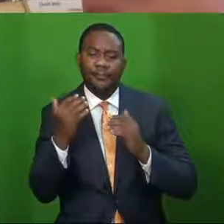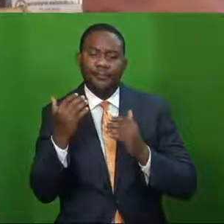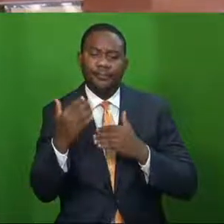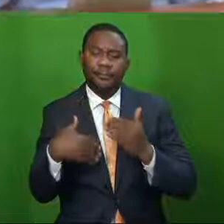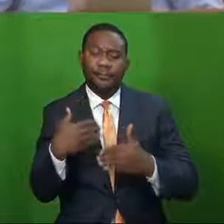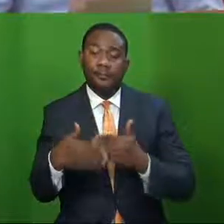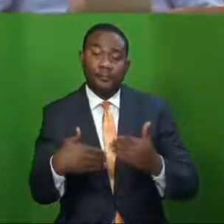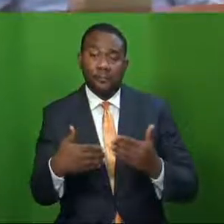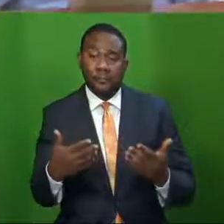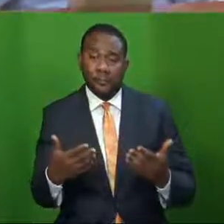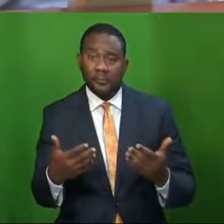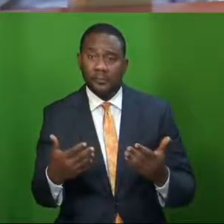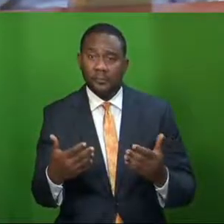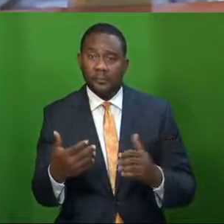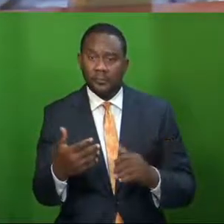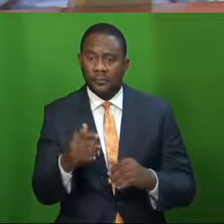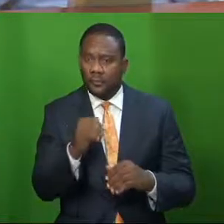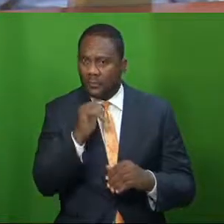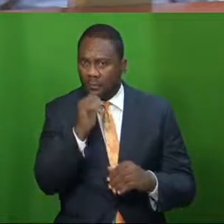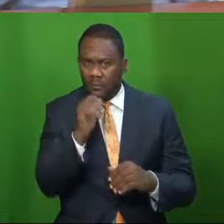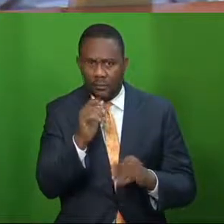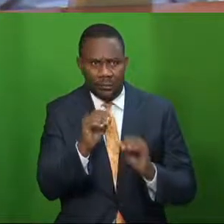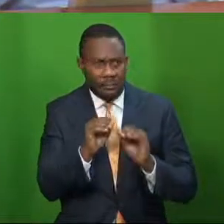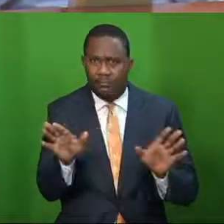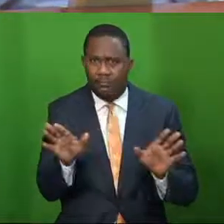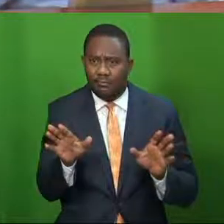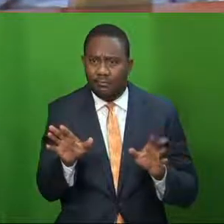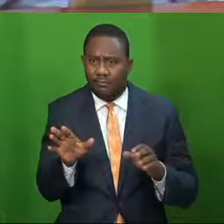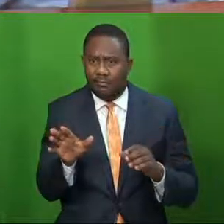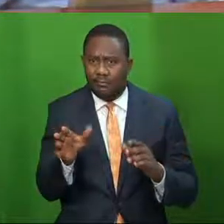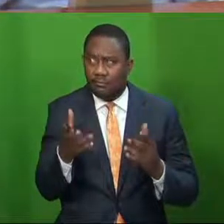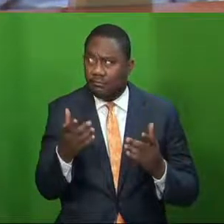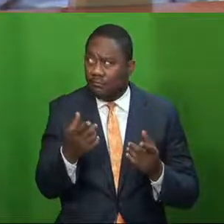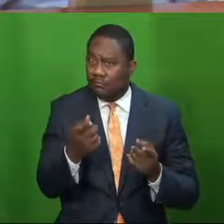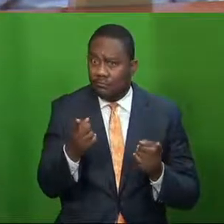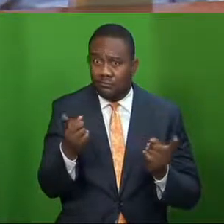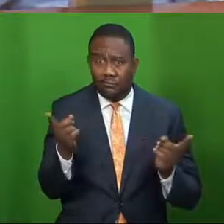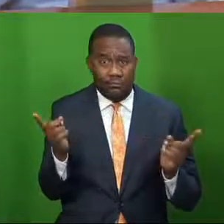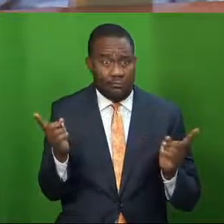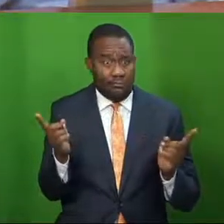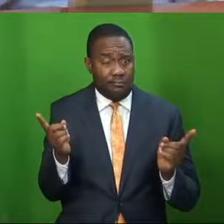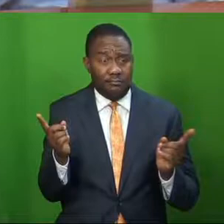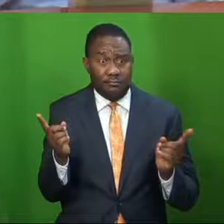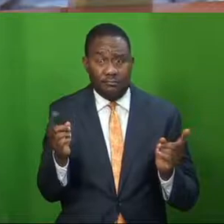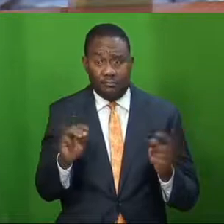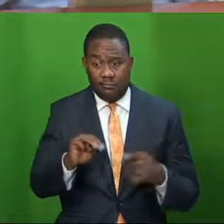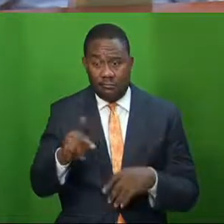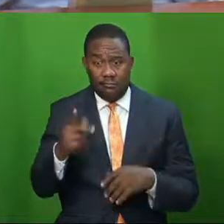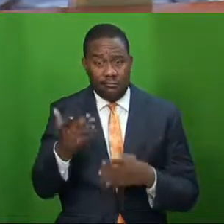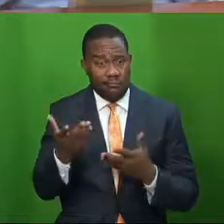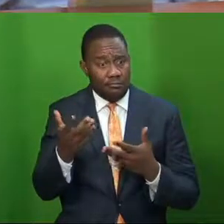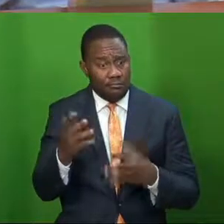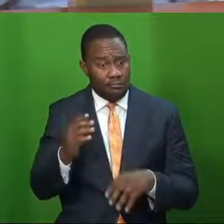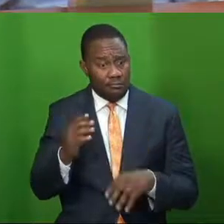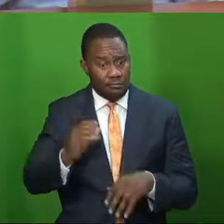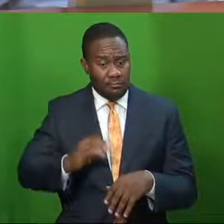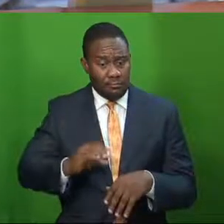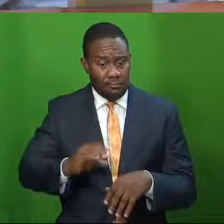are on that, particularly when we also want to have these committees formed so